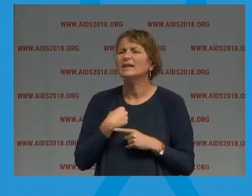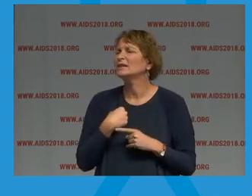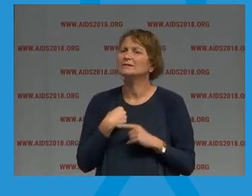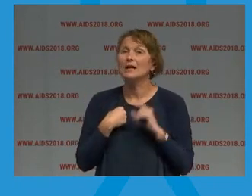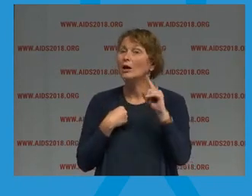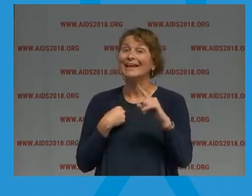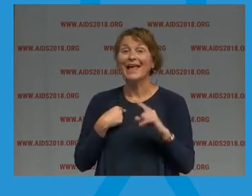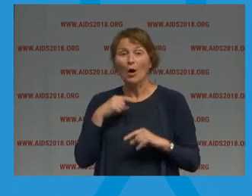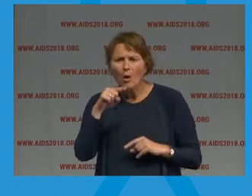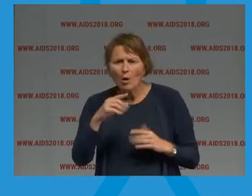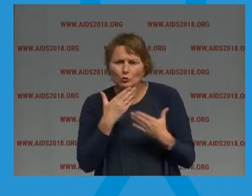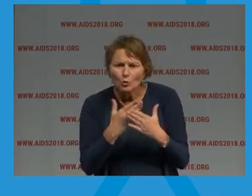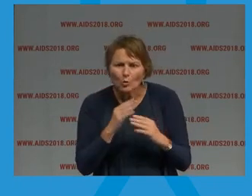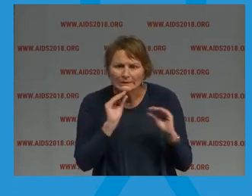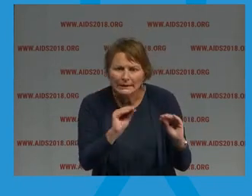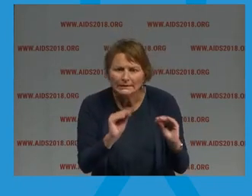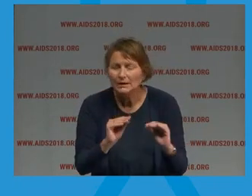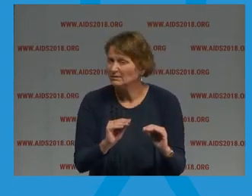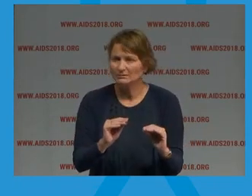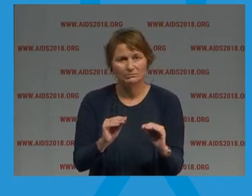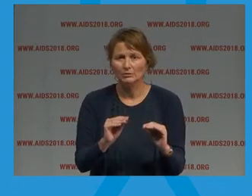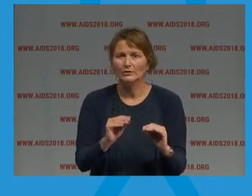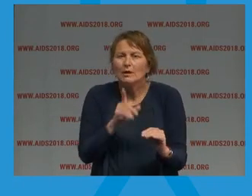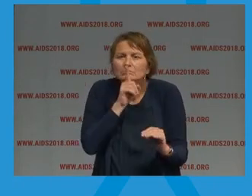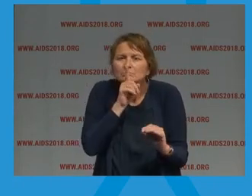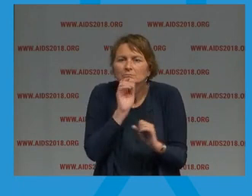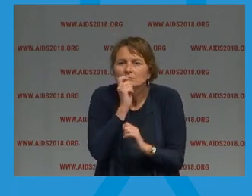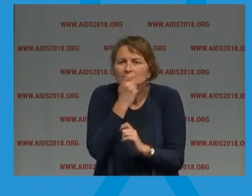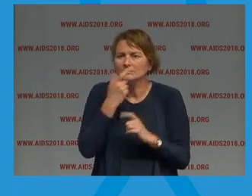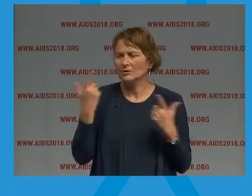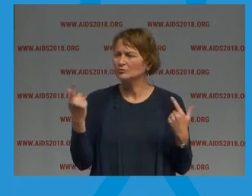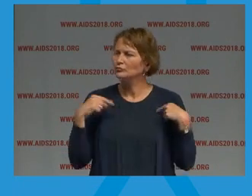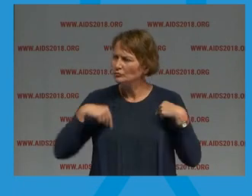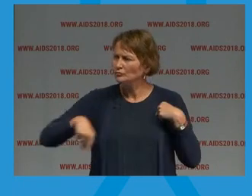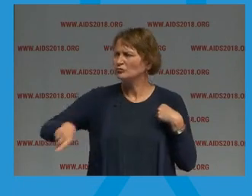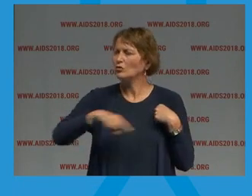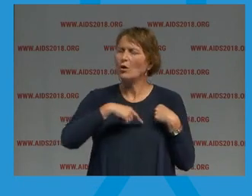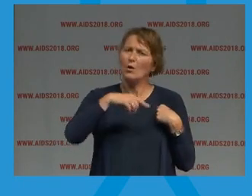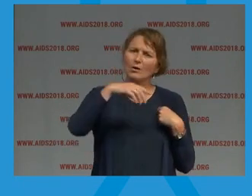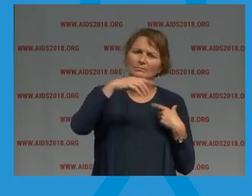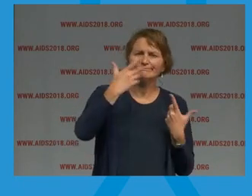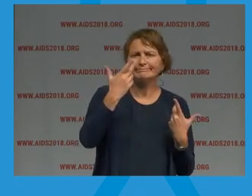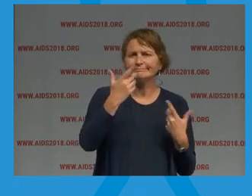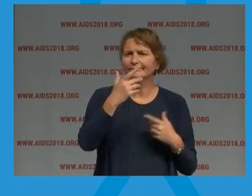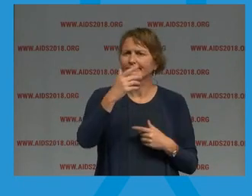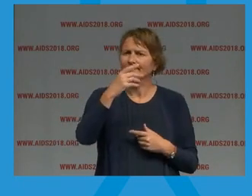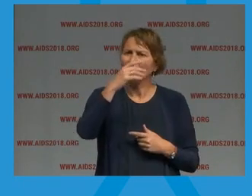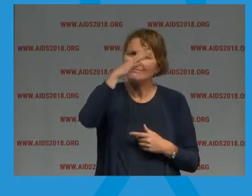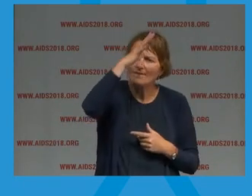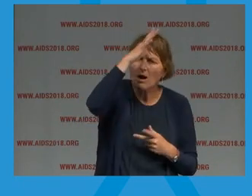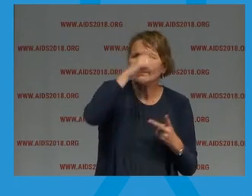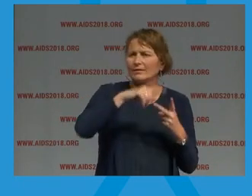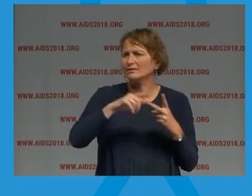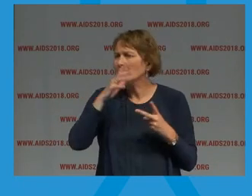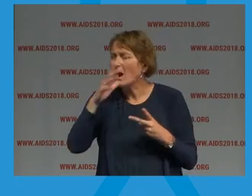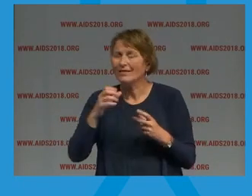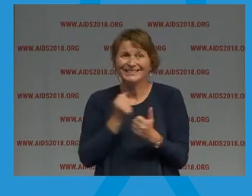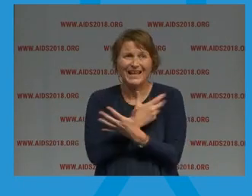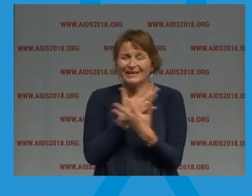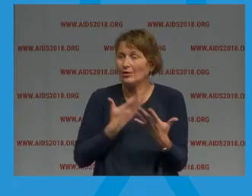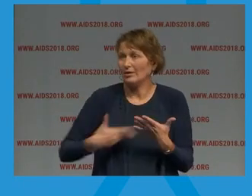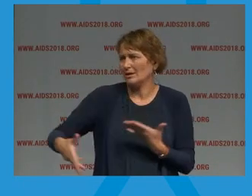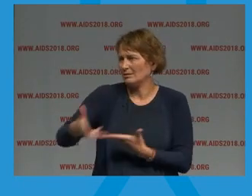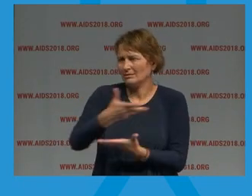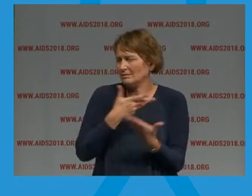that in schools, we are opting out. For mothers and fathers and the faith-based and anybody who is